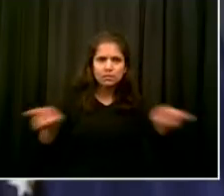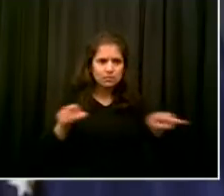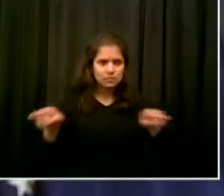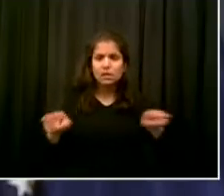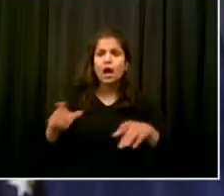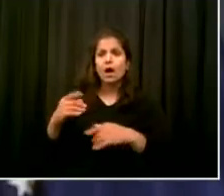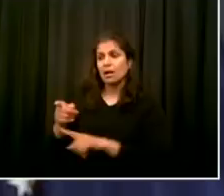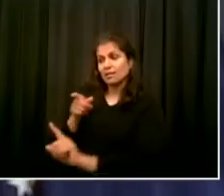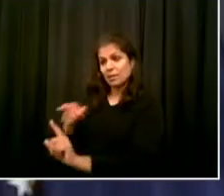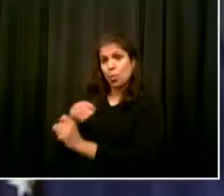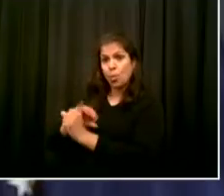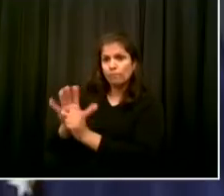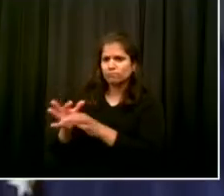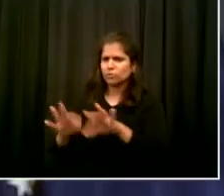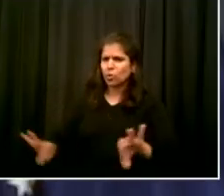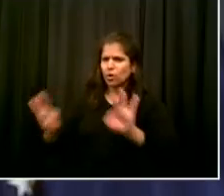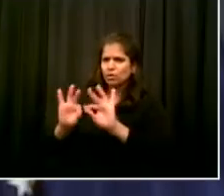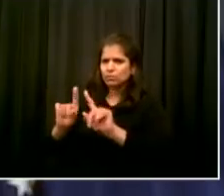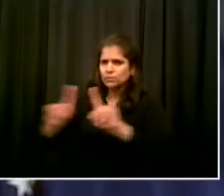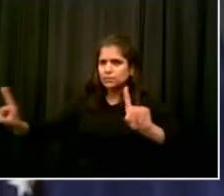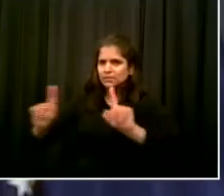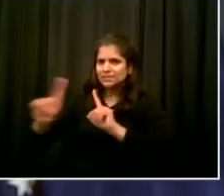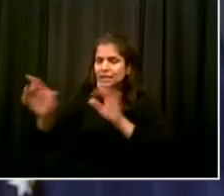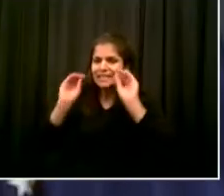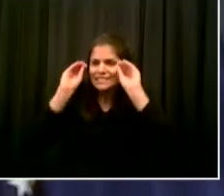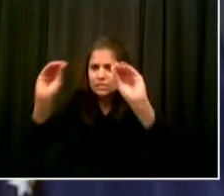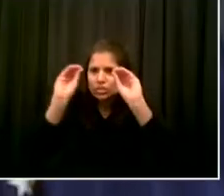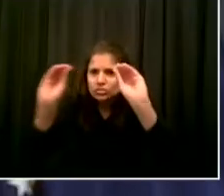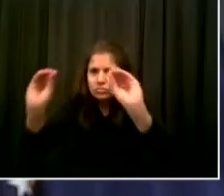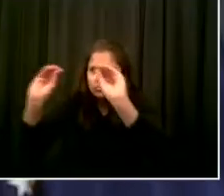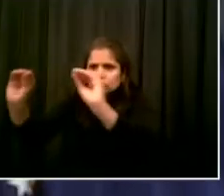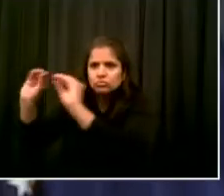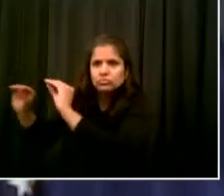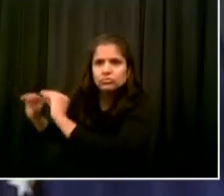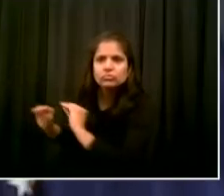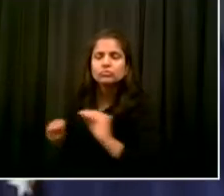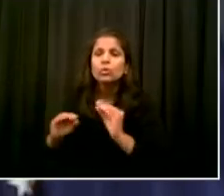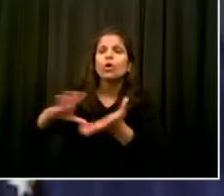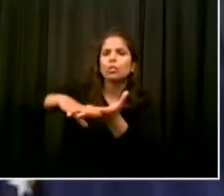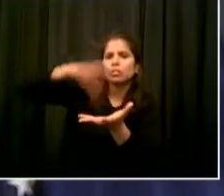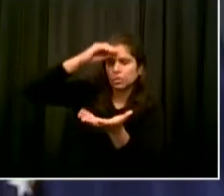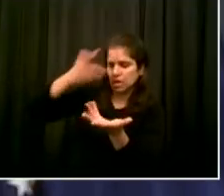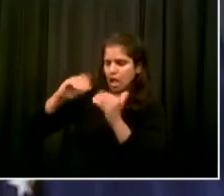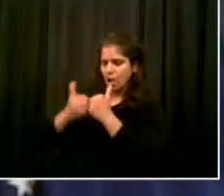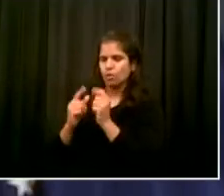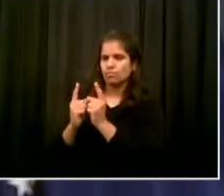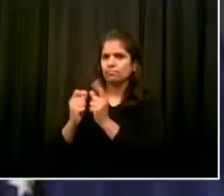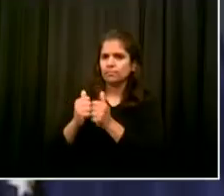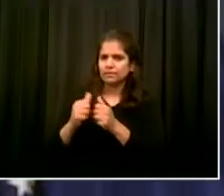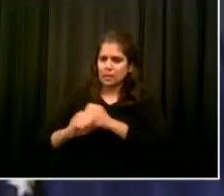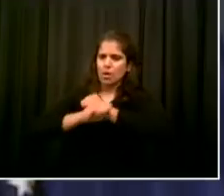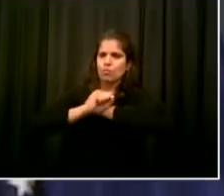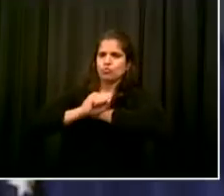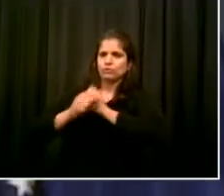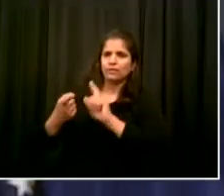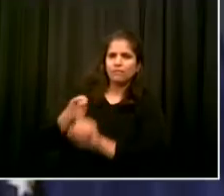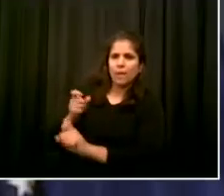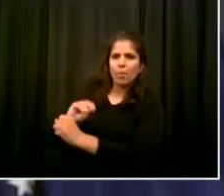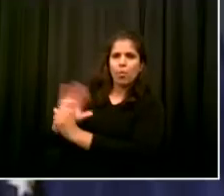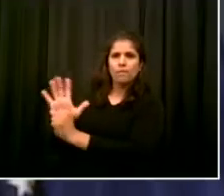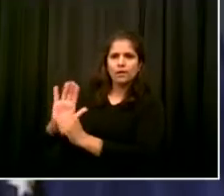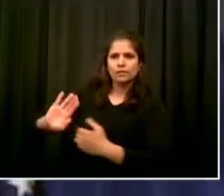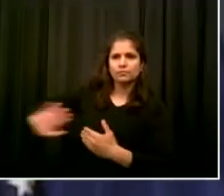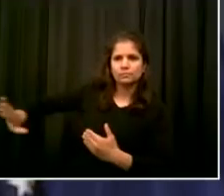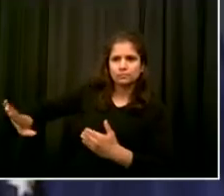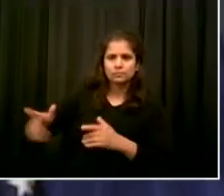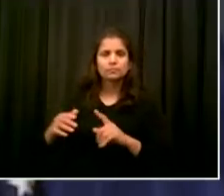do and not knowing why they should be masked, not knowing why they should have the hand sanitizers, and what this